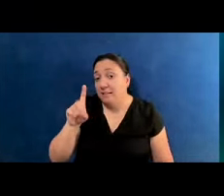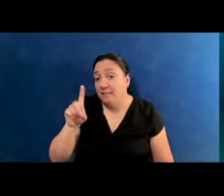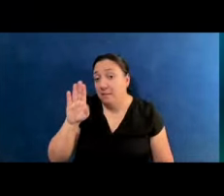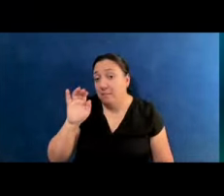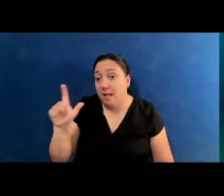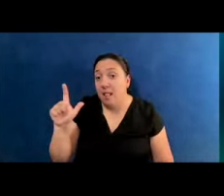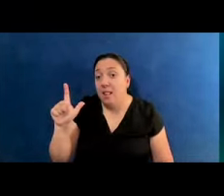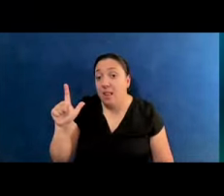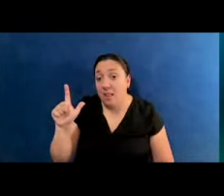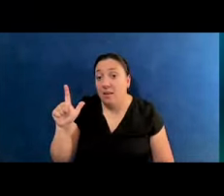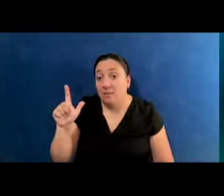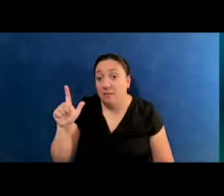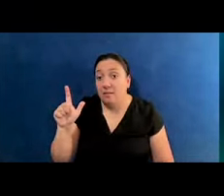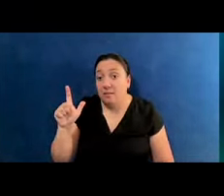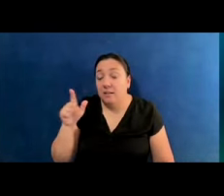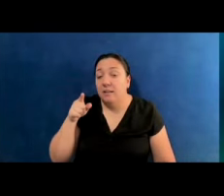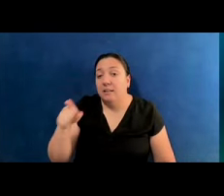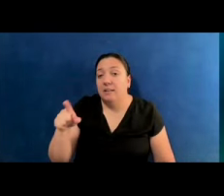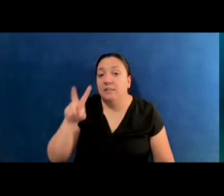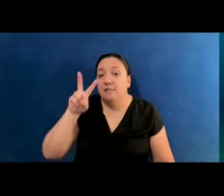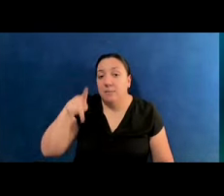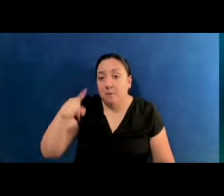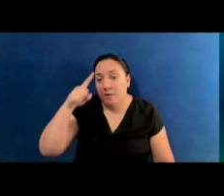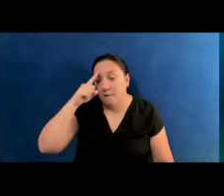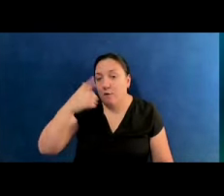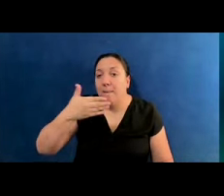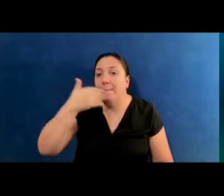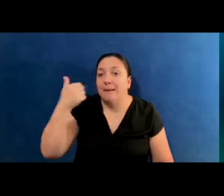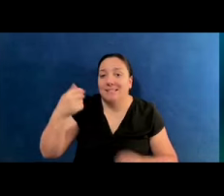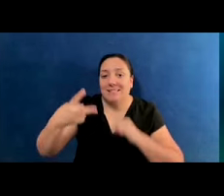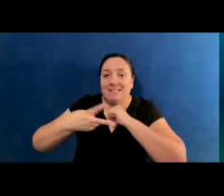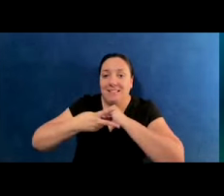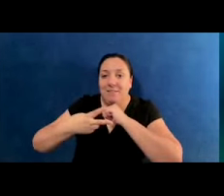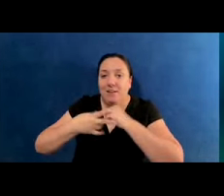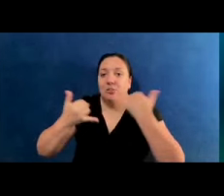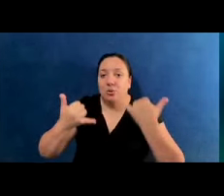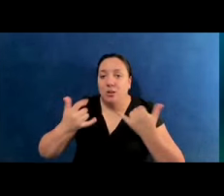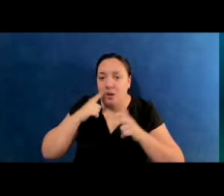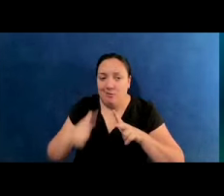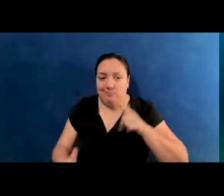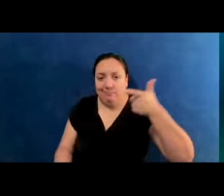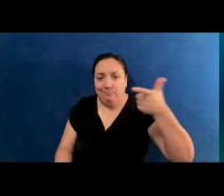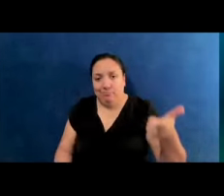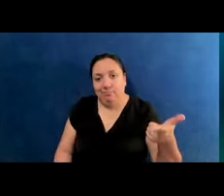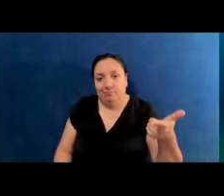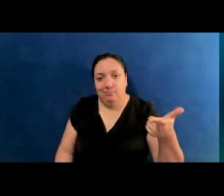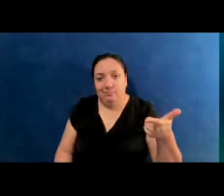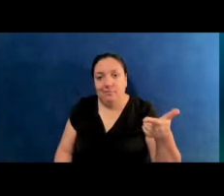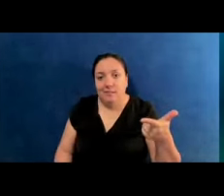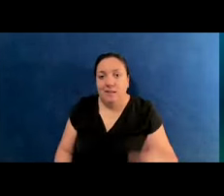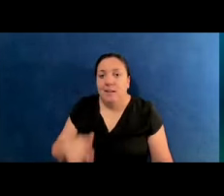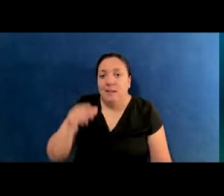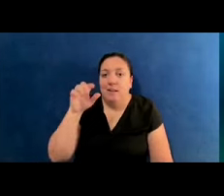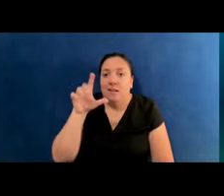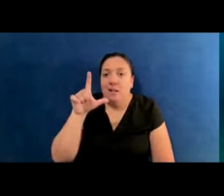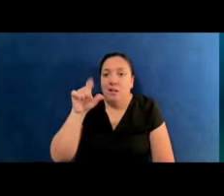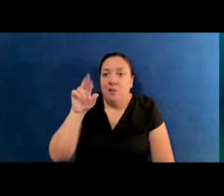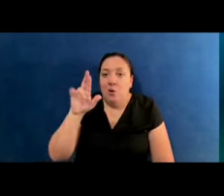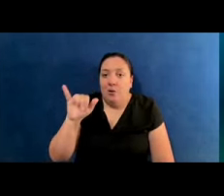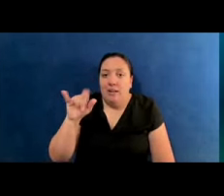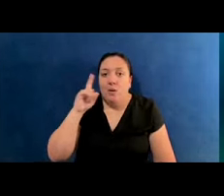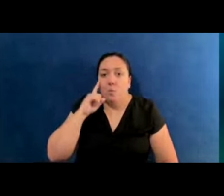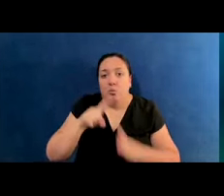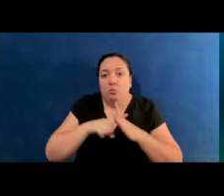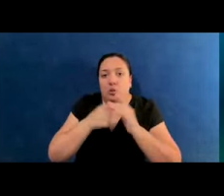Vestwell State Savings. So now I will turn it over to you, Lauri, to get started with the